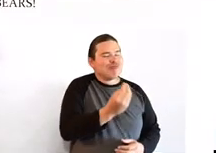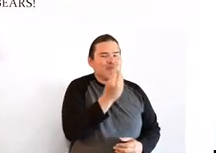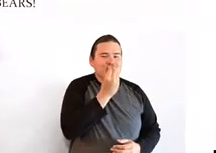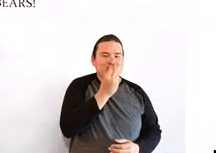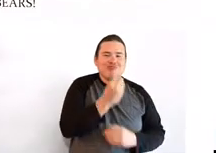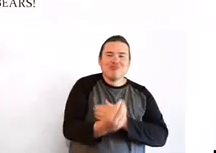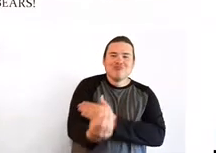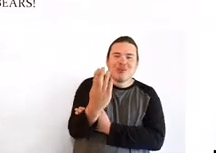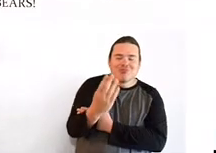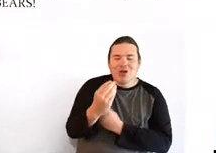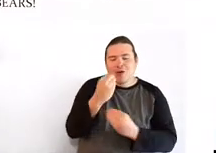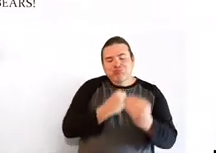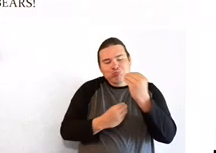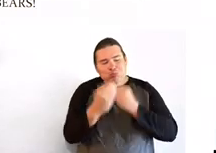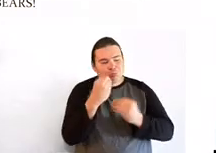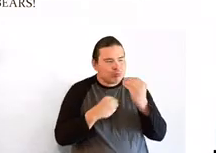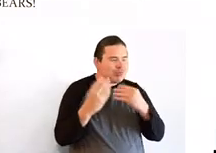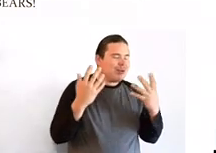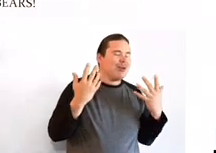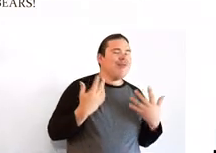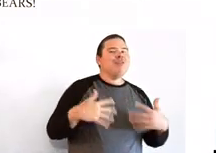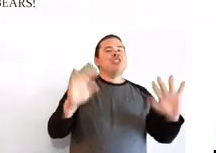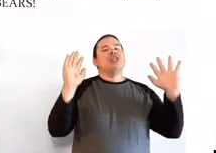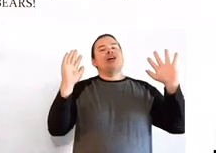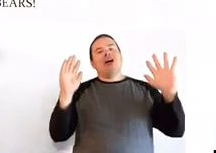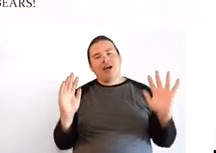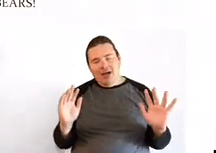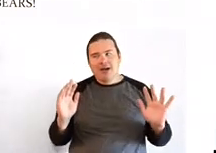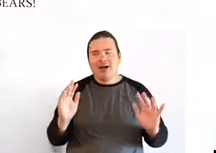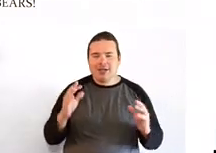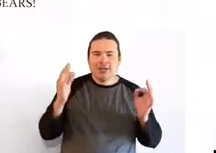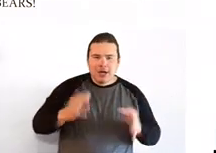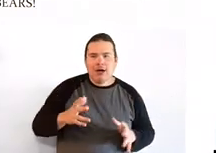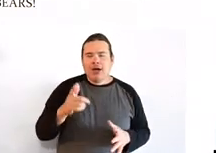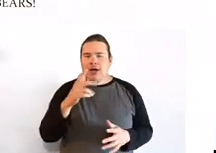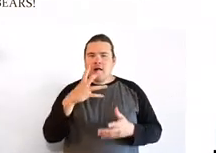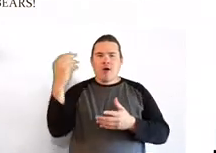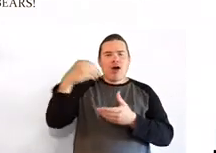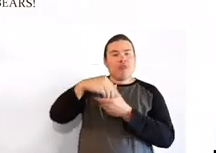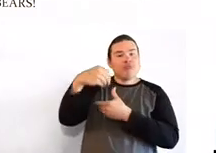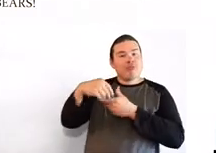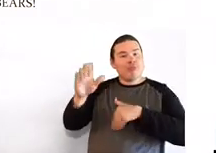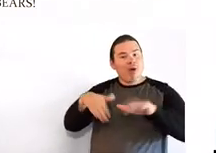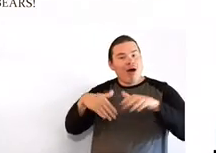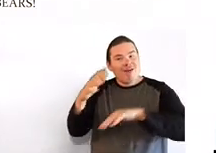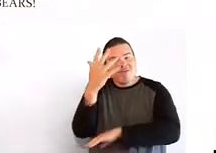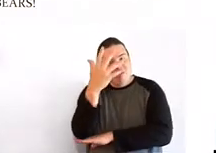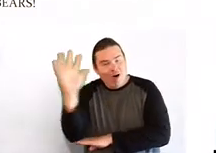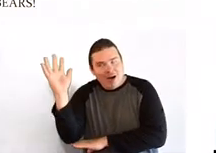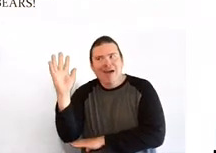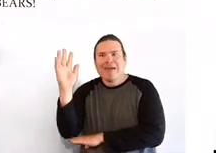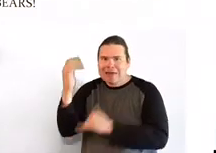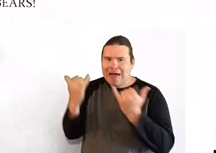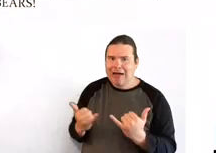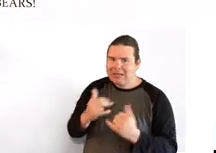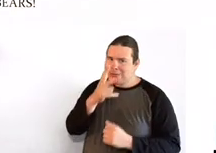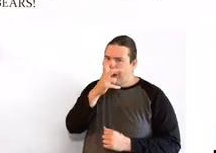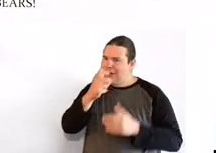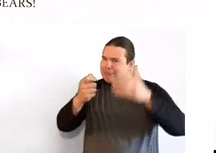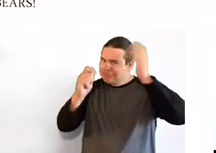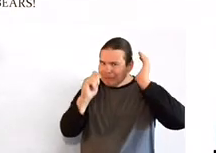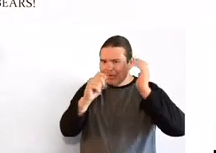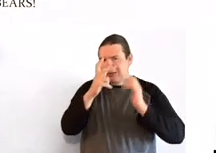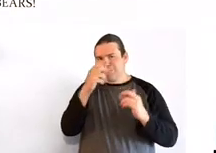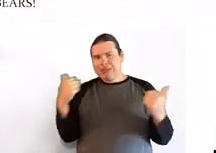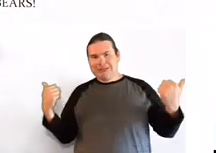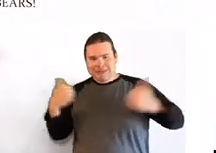Then, after breakfast, they all came out wearing bug jackets and bug hats and went for a walk in the